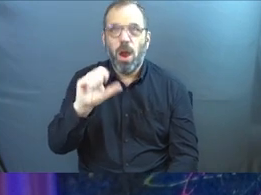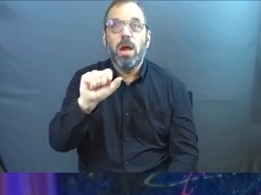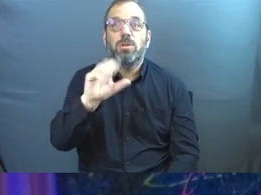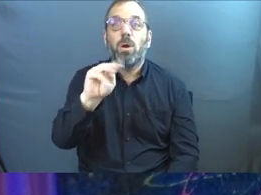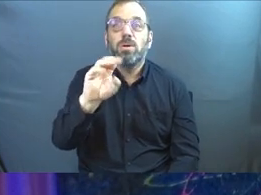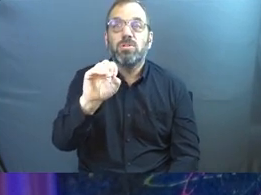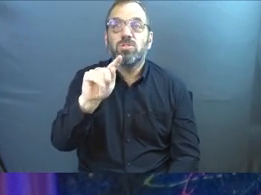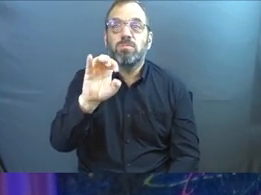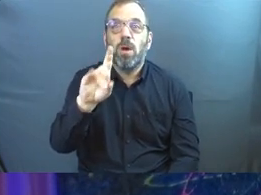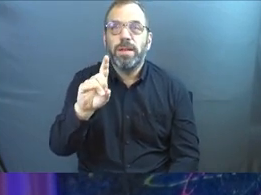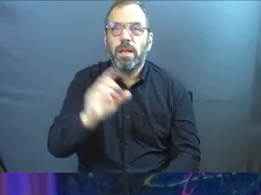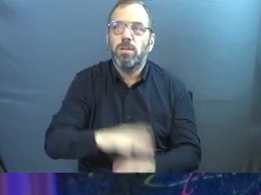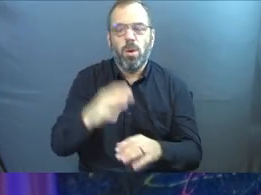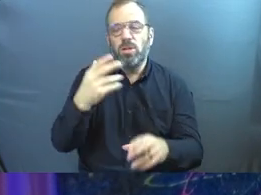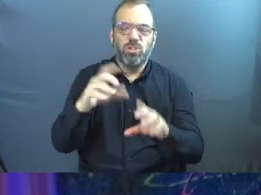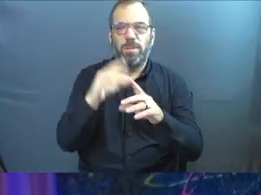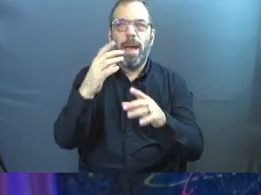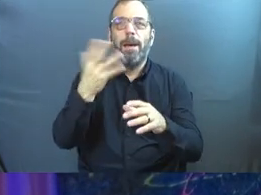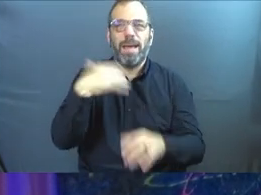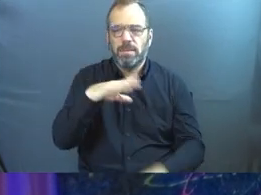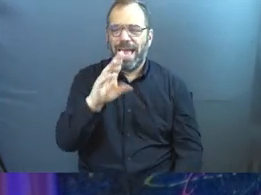Smoted. He should have been smoted.